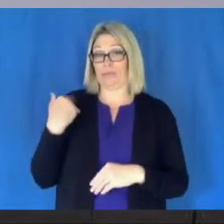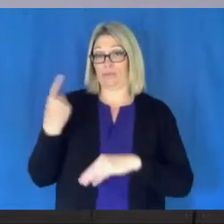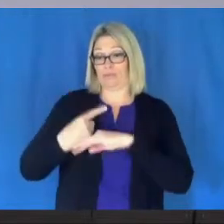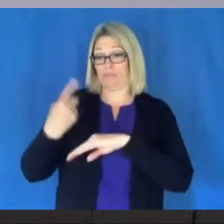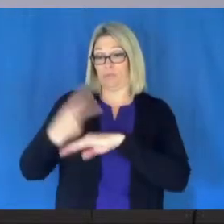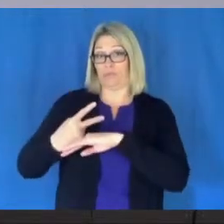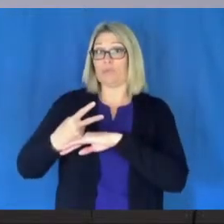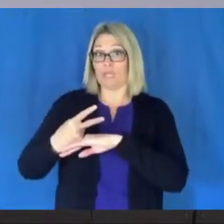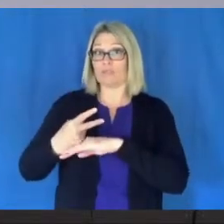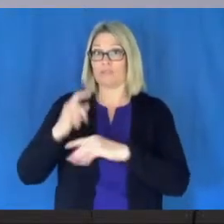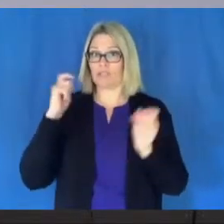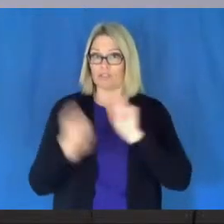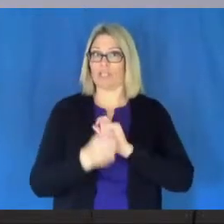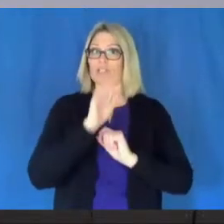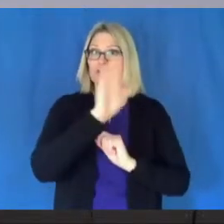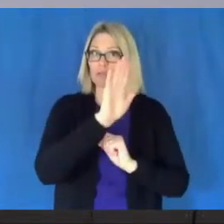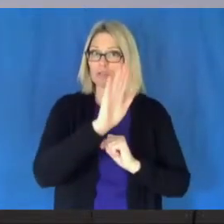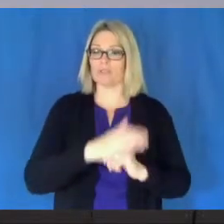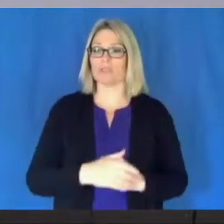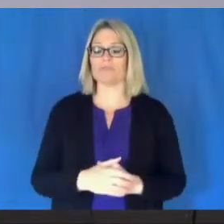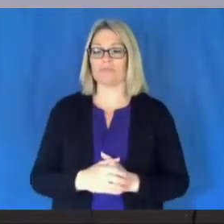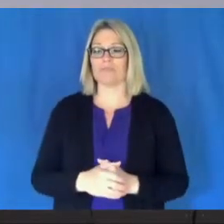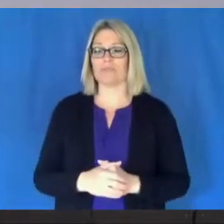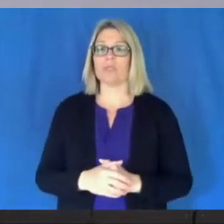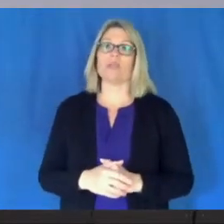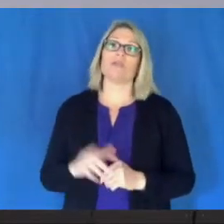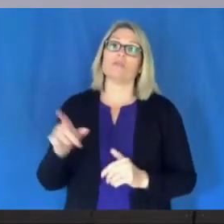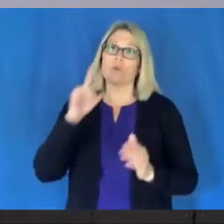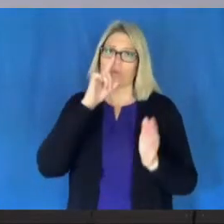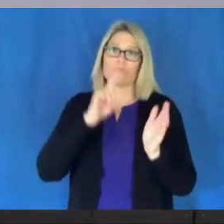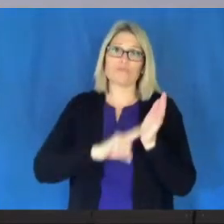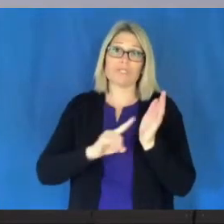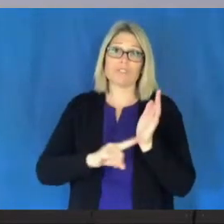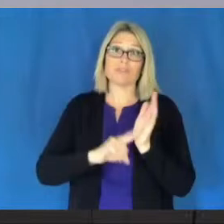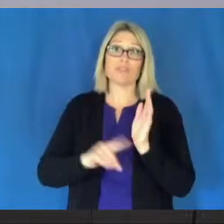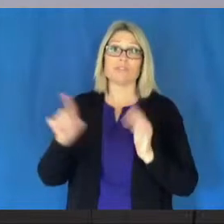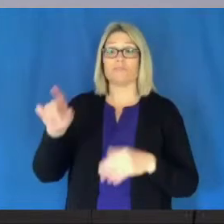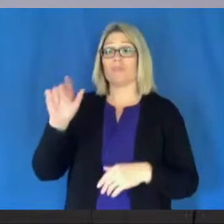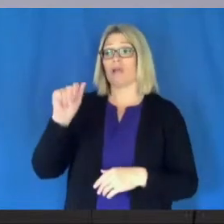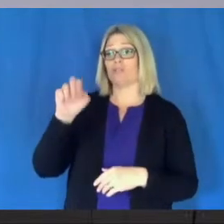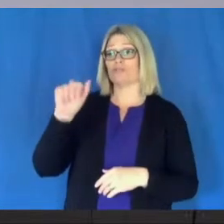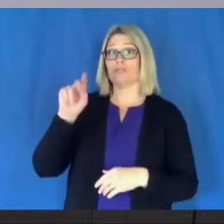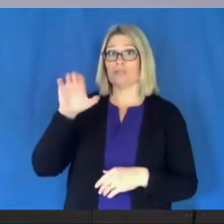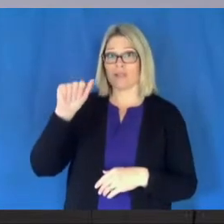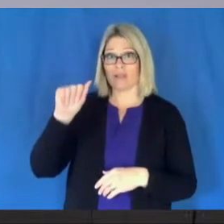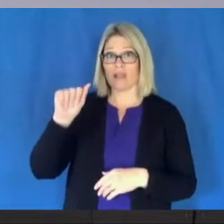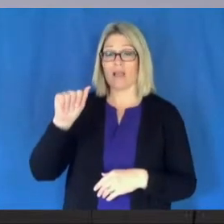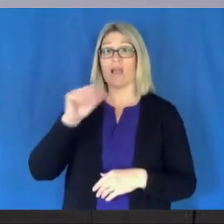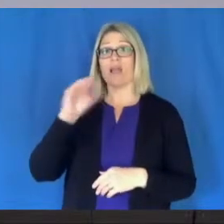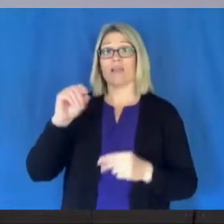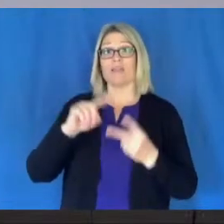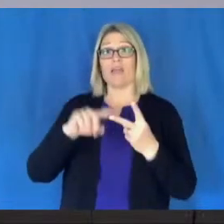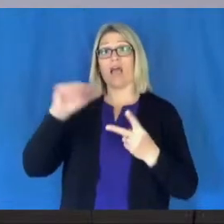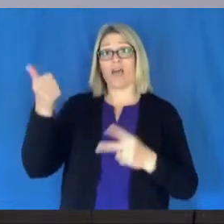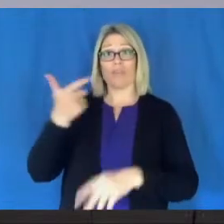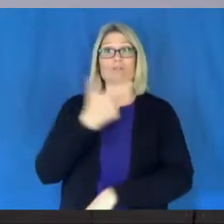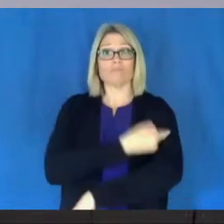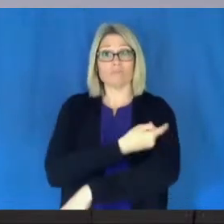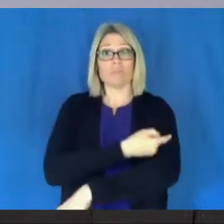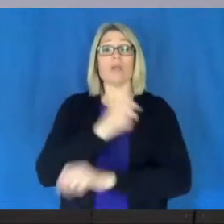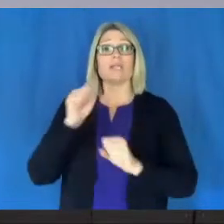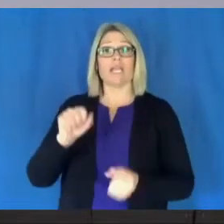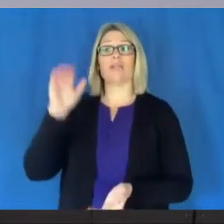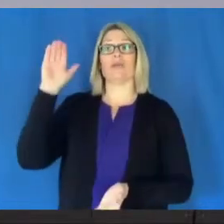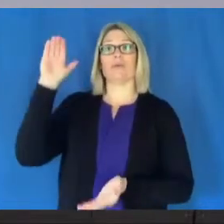And the studies certainly show that the AstraZeneca and the viral vectors vaccines can decrease your chance